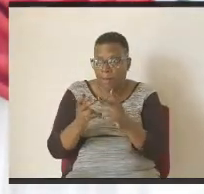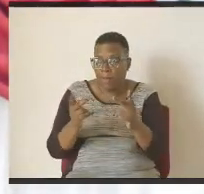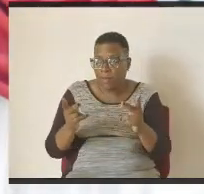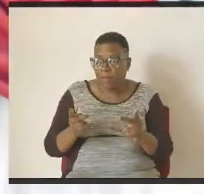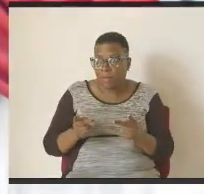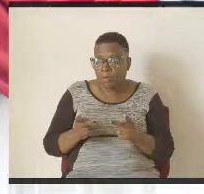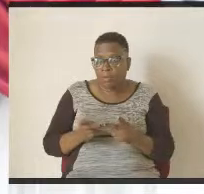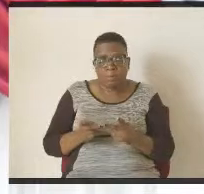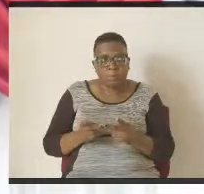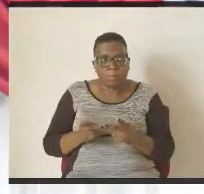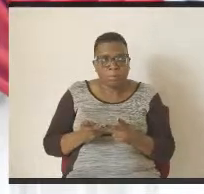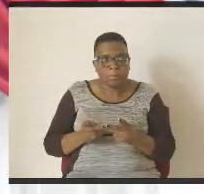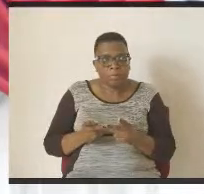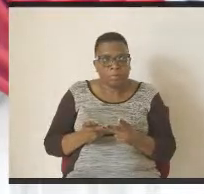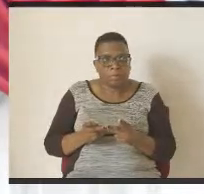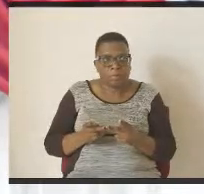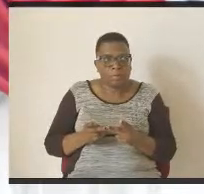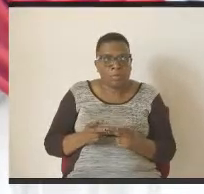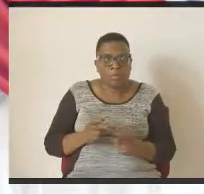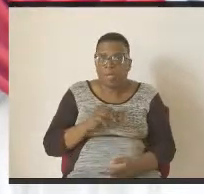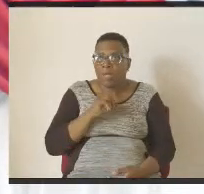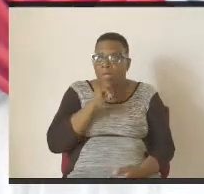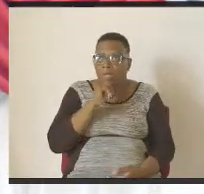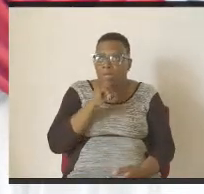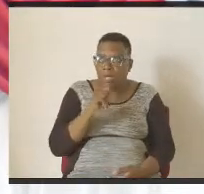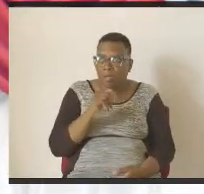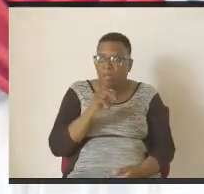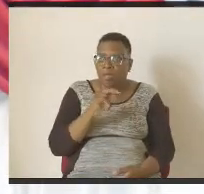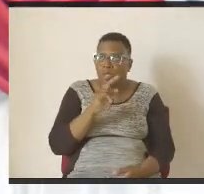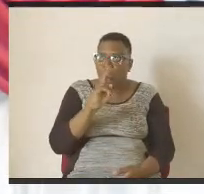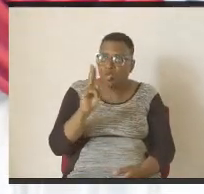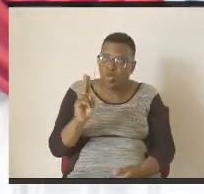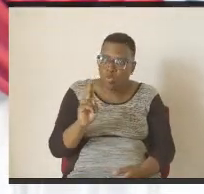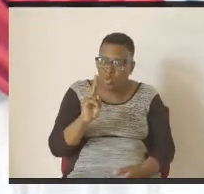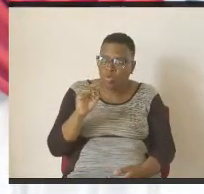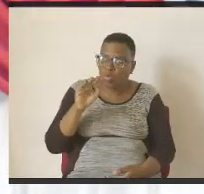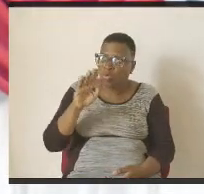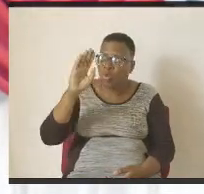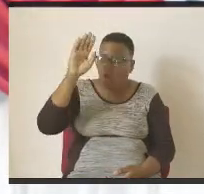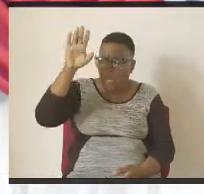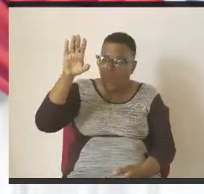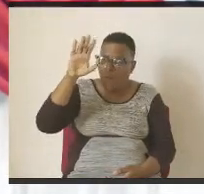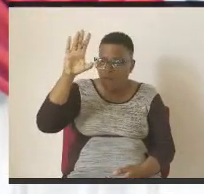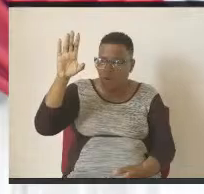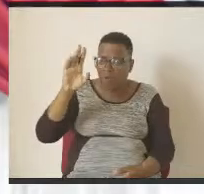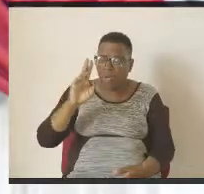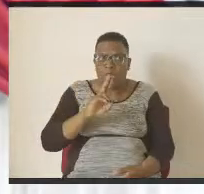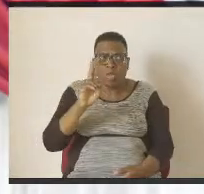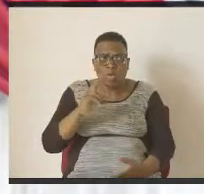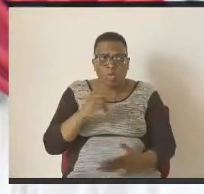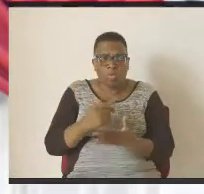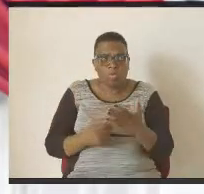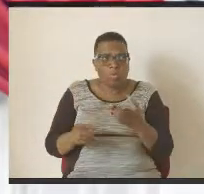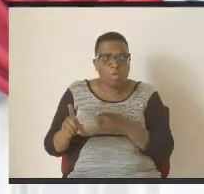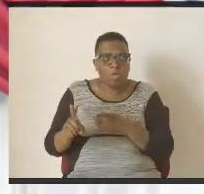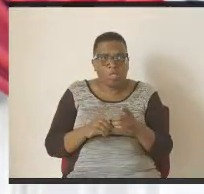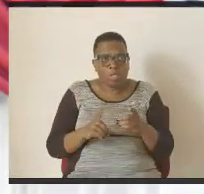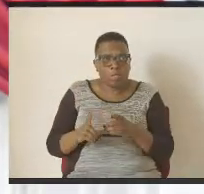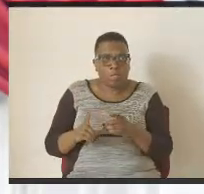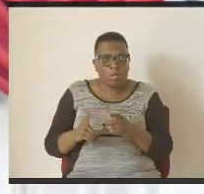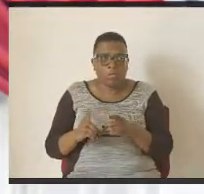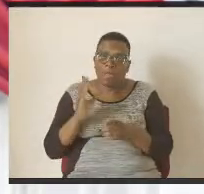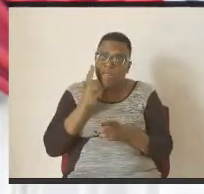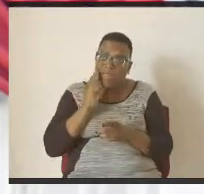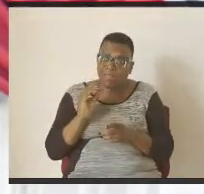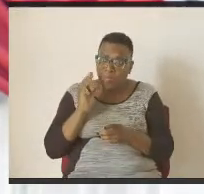to not get used to Calvary, not get used to what Jesus went through,